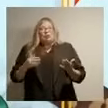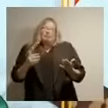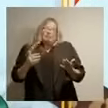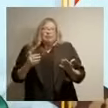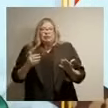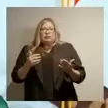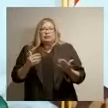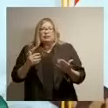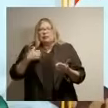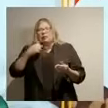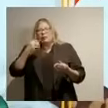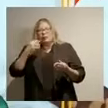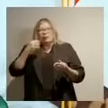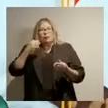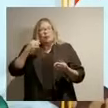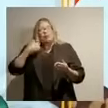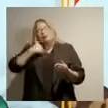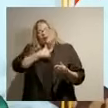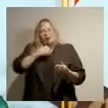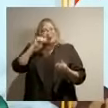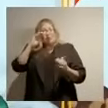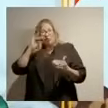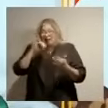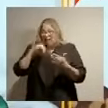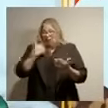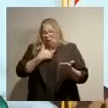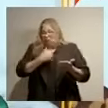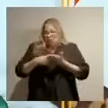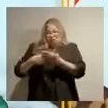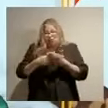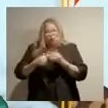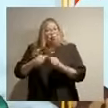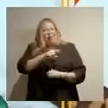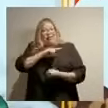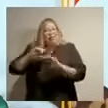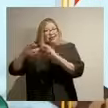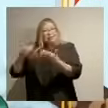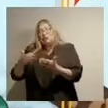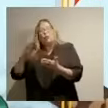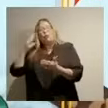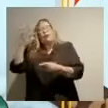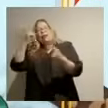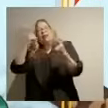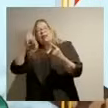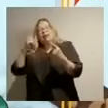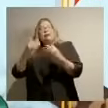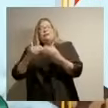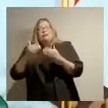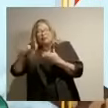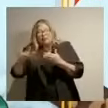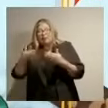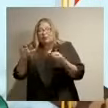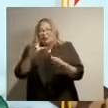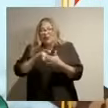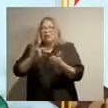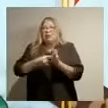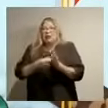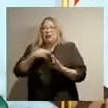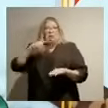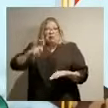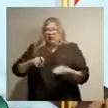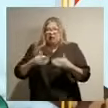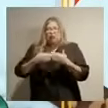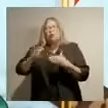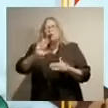relationship in terms of our thinking and with the legislature, and that may be a consideration in the future. I'm not promoting that at the moment, but that's my